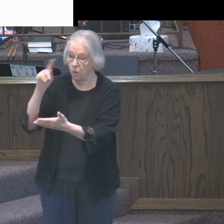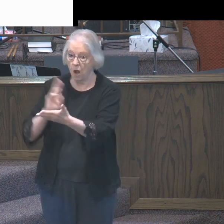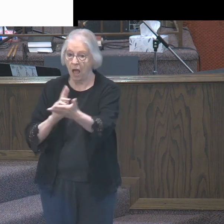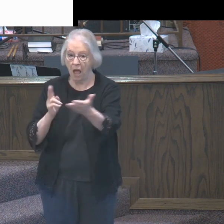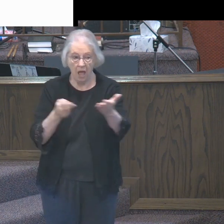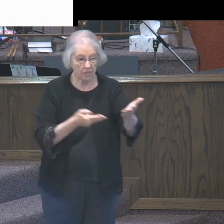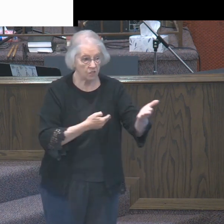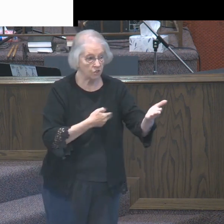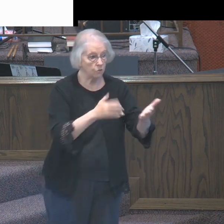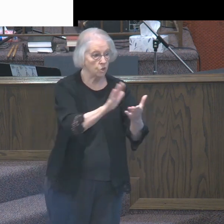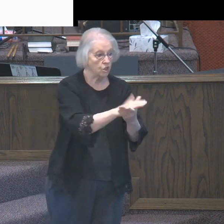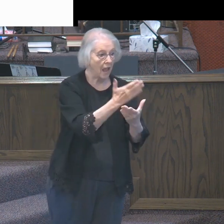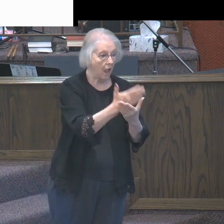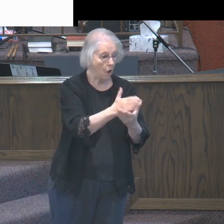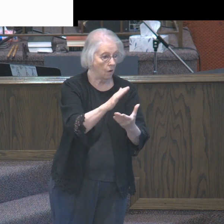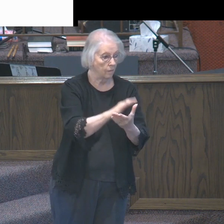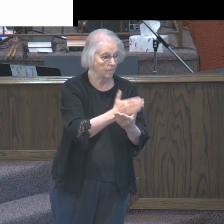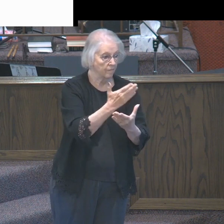I believe that God gets angry.